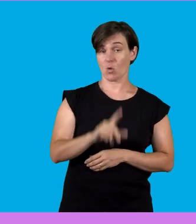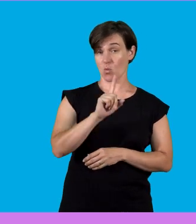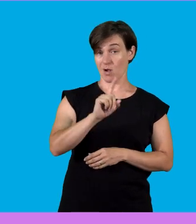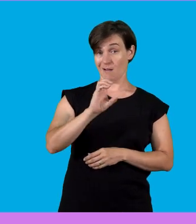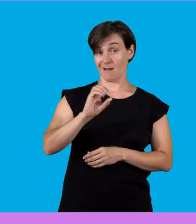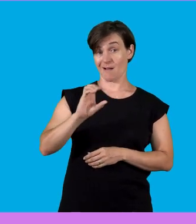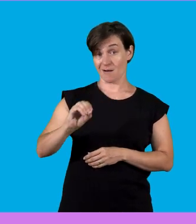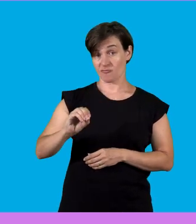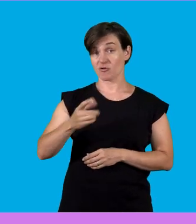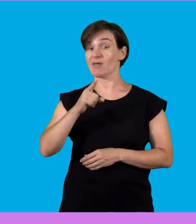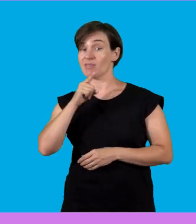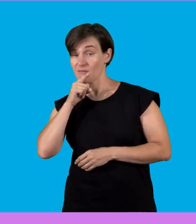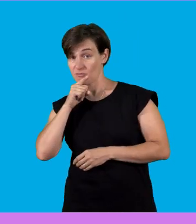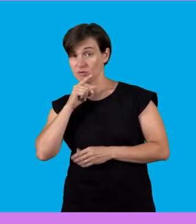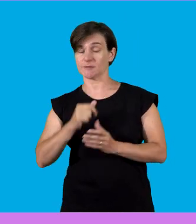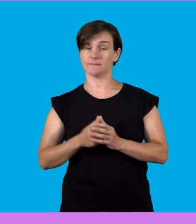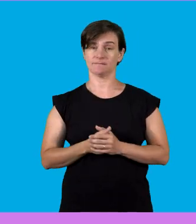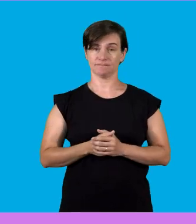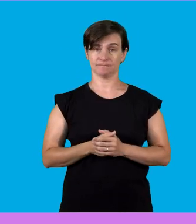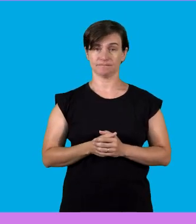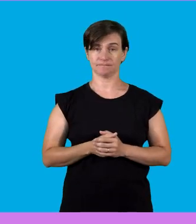divided by 100,000.